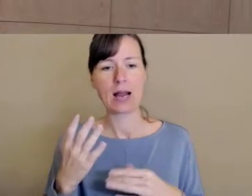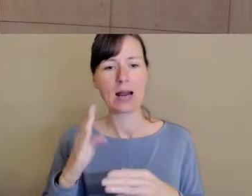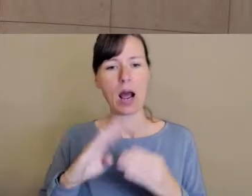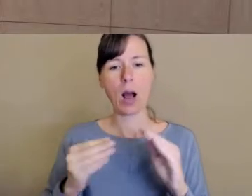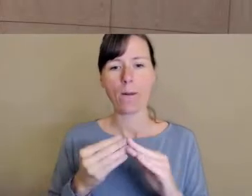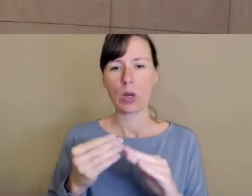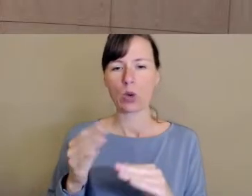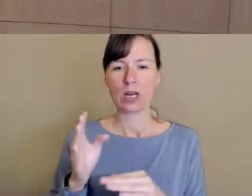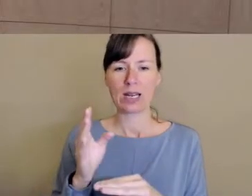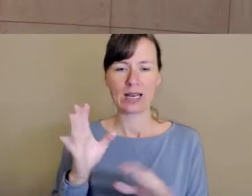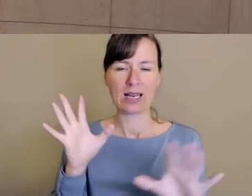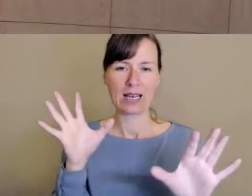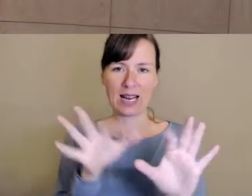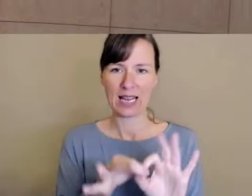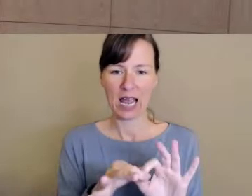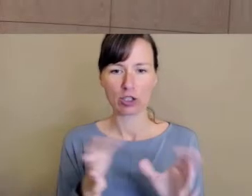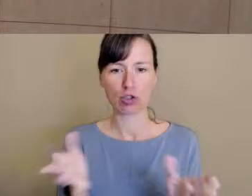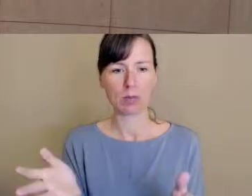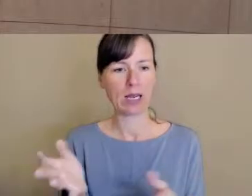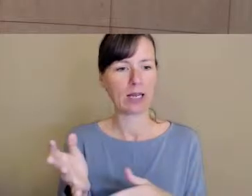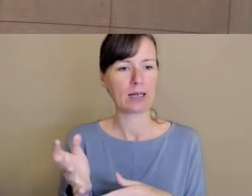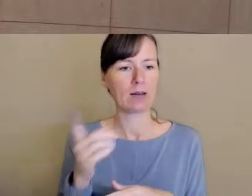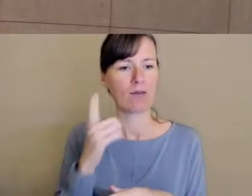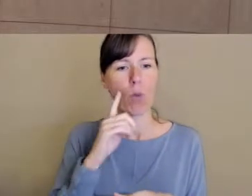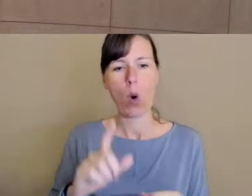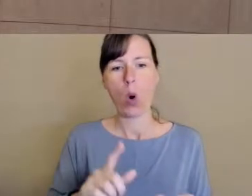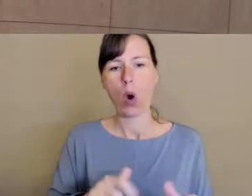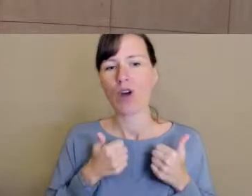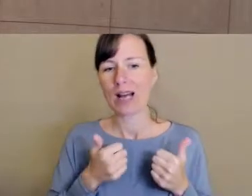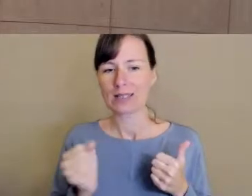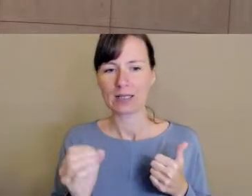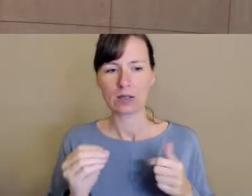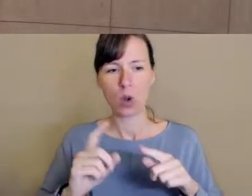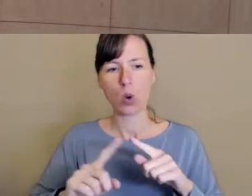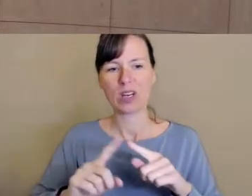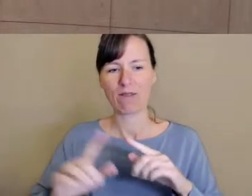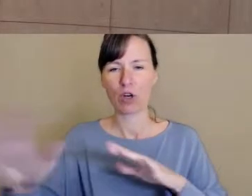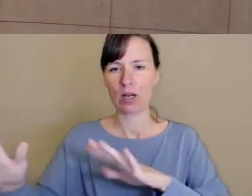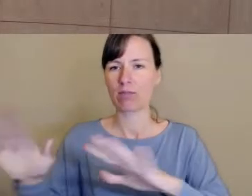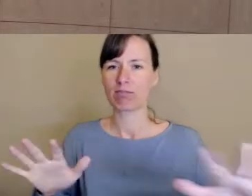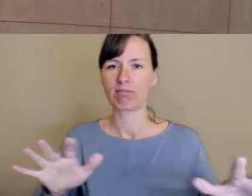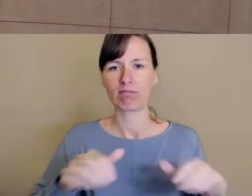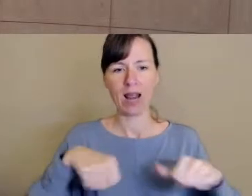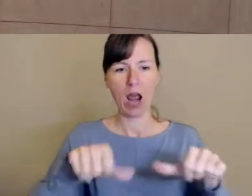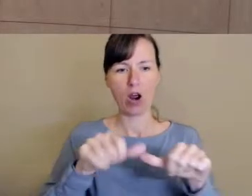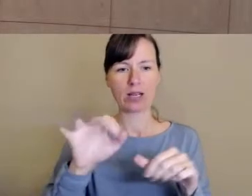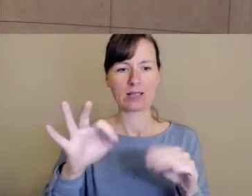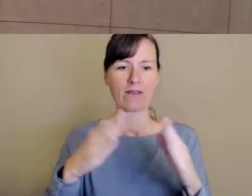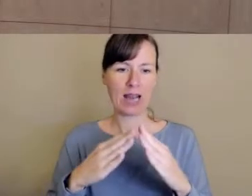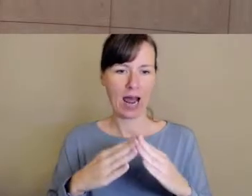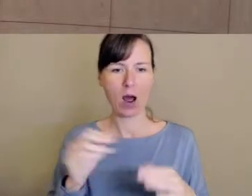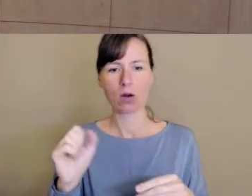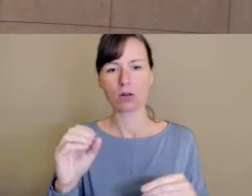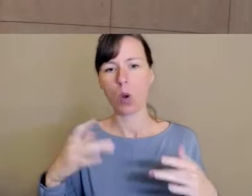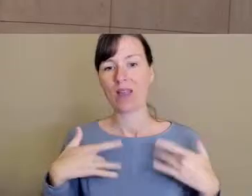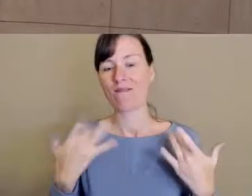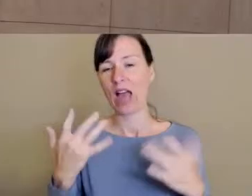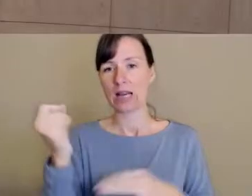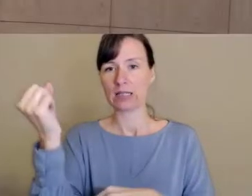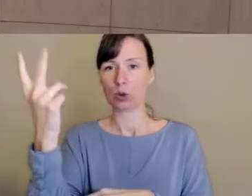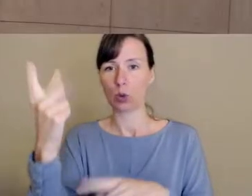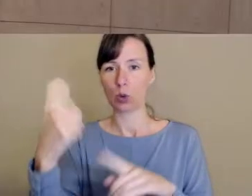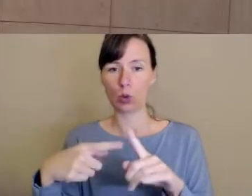residents. So from different various areas in the town. So the event is noon to 3 from that